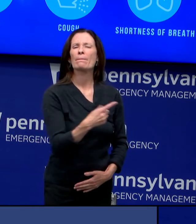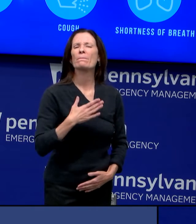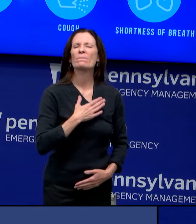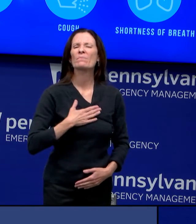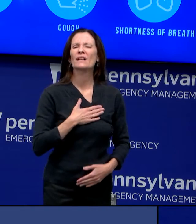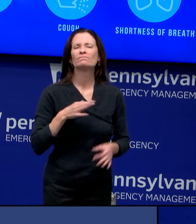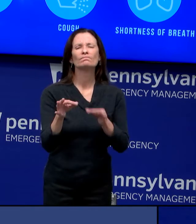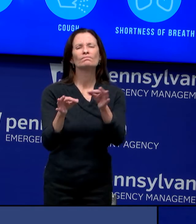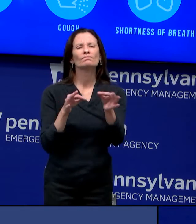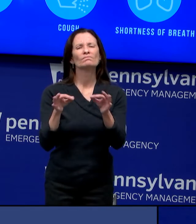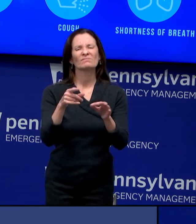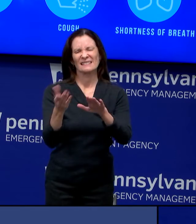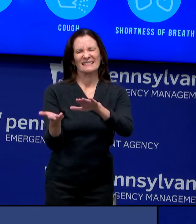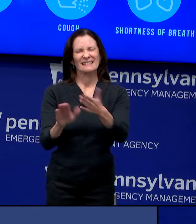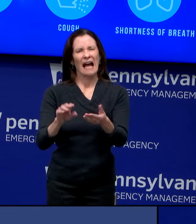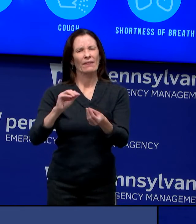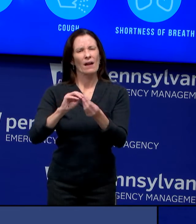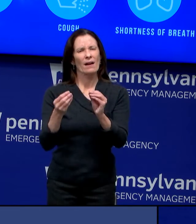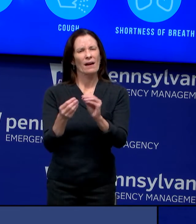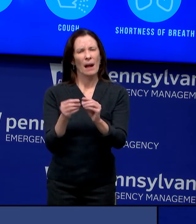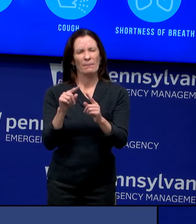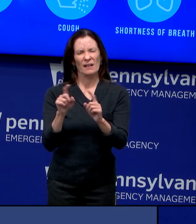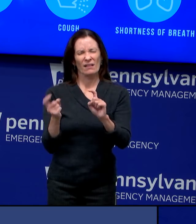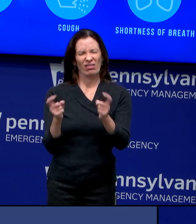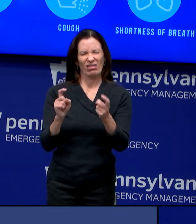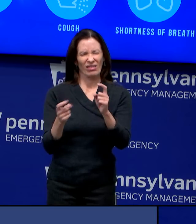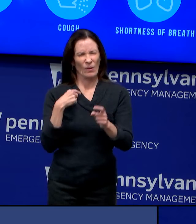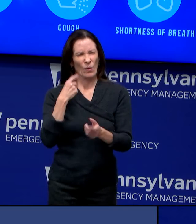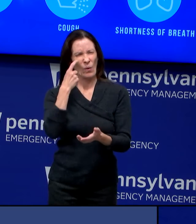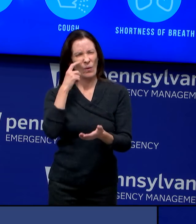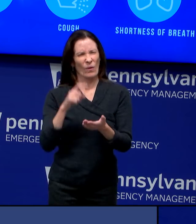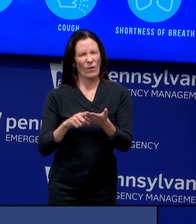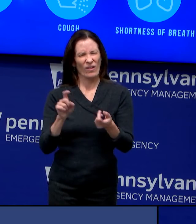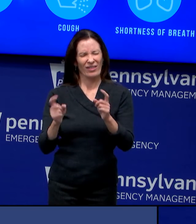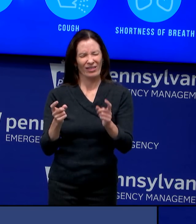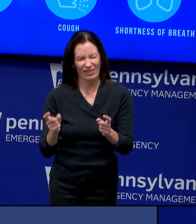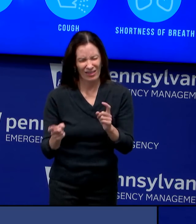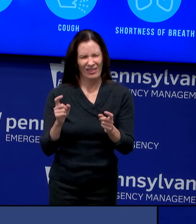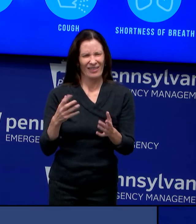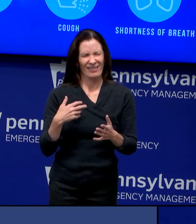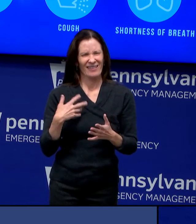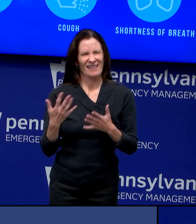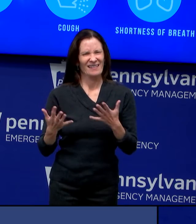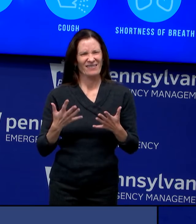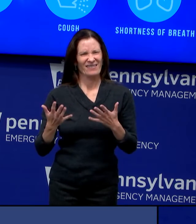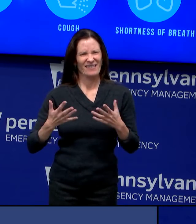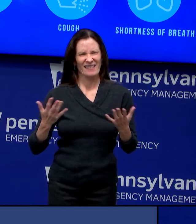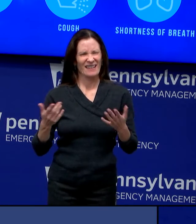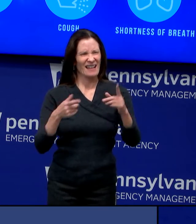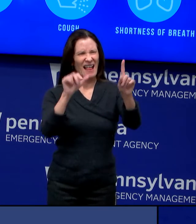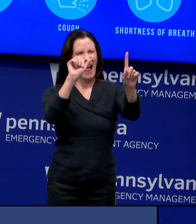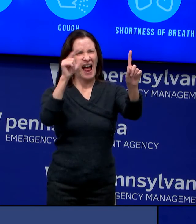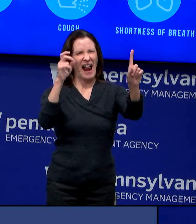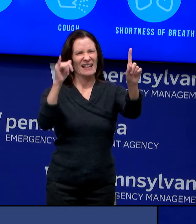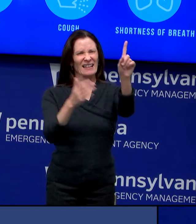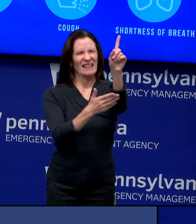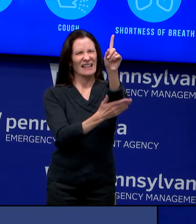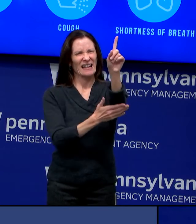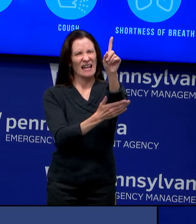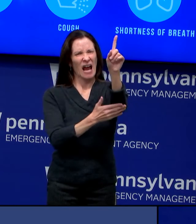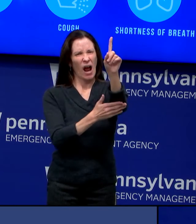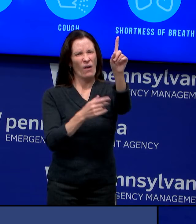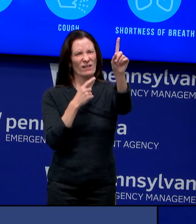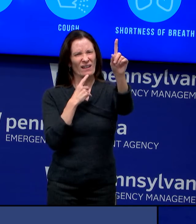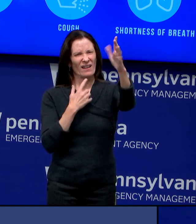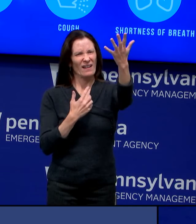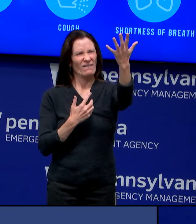they were duplicate reports in the state system that's used for reporting. Additionally, the state listed 3 fewer deaths